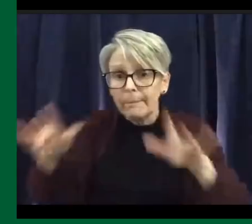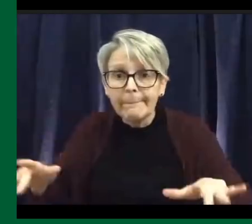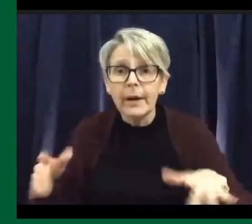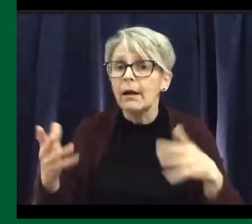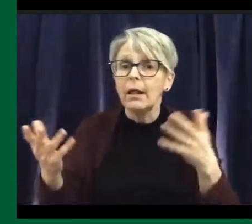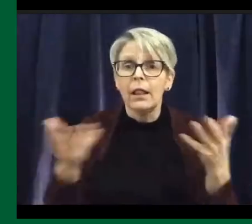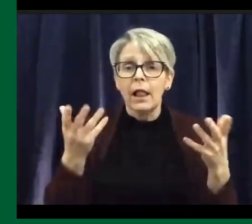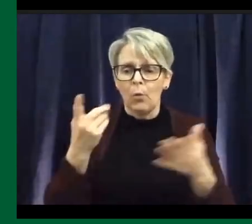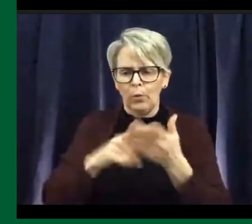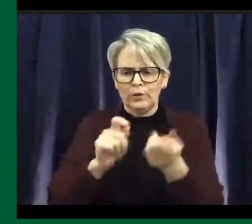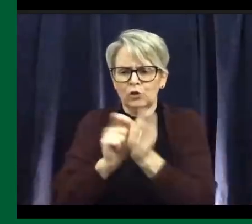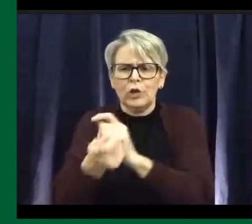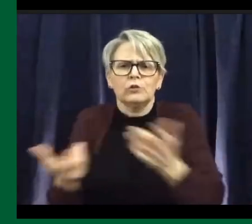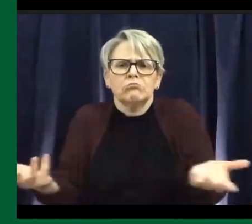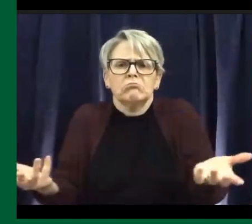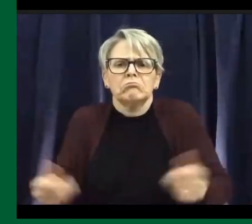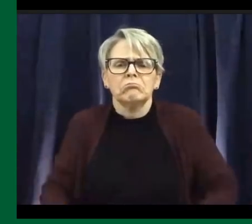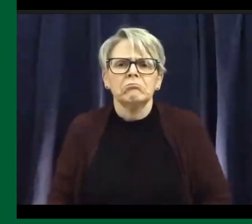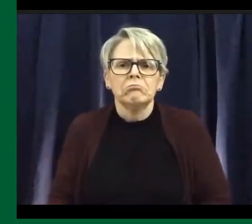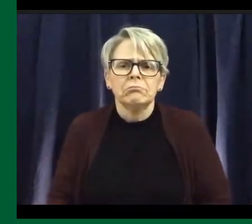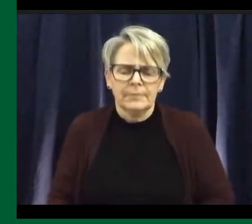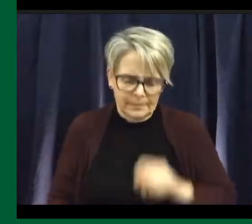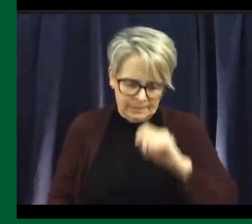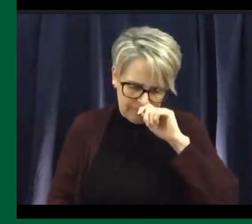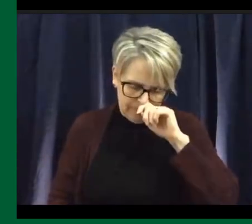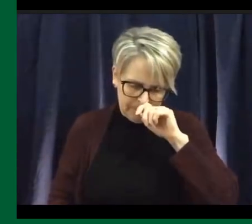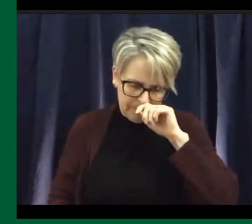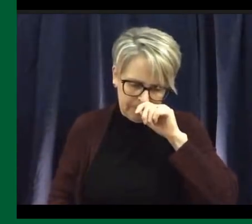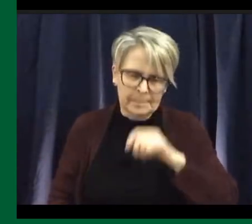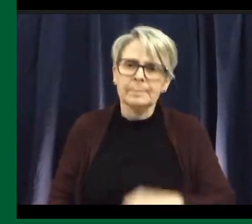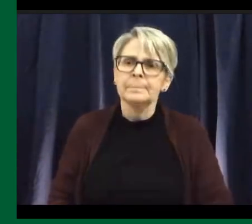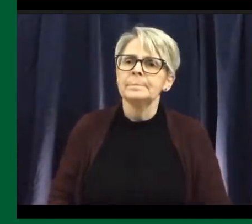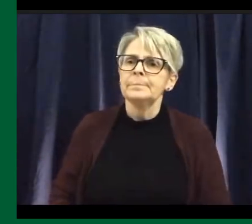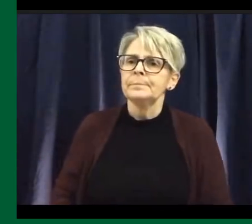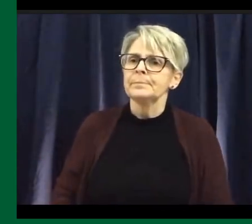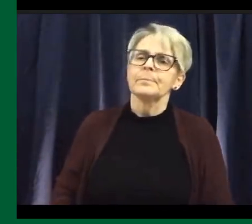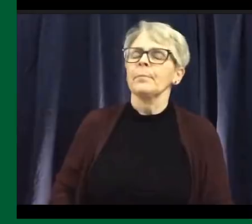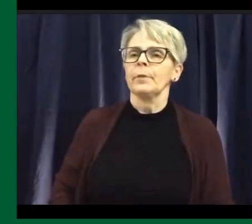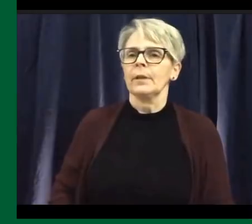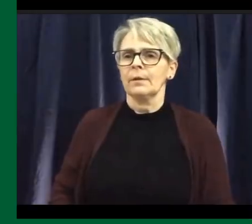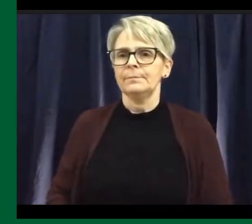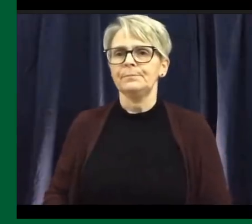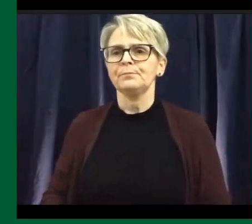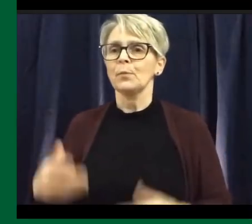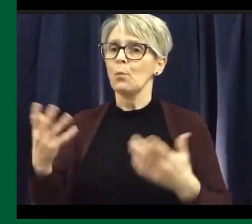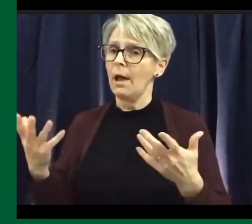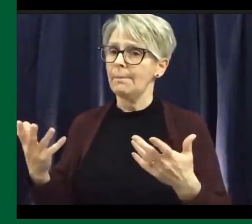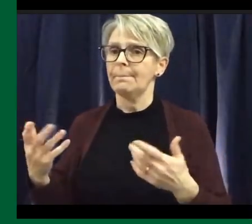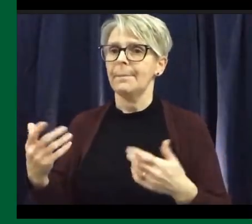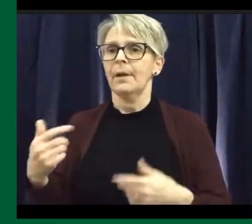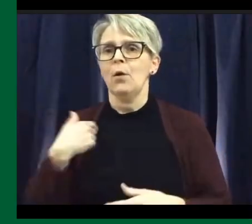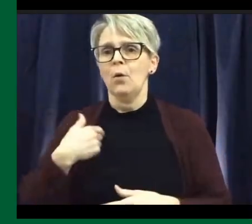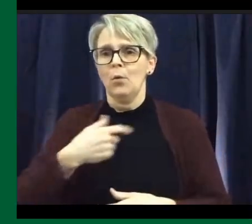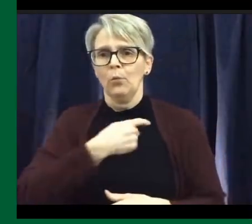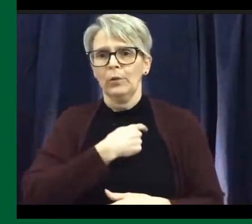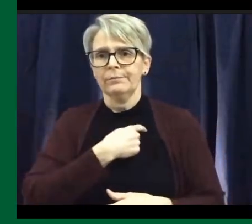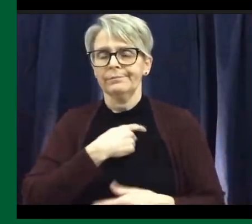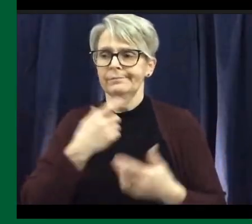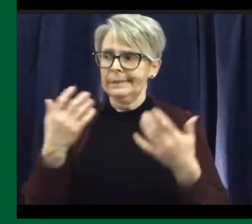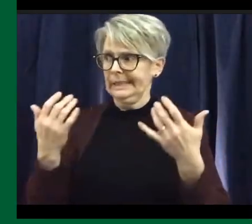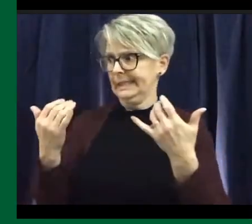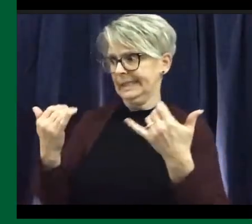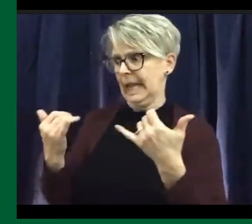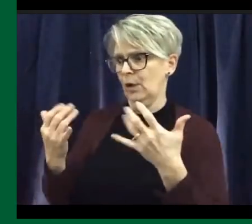So I can maybe provide some initial comments, and Scott, you can provide. I think, we are in a really important point